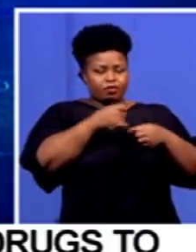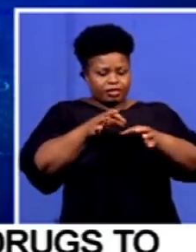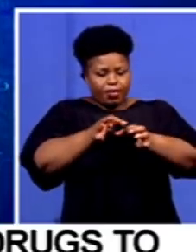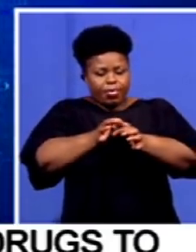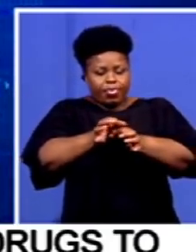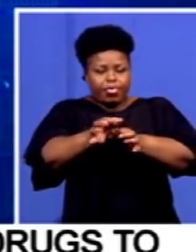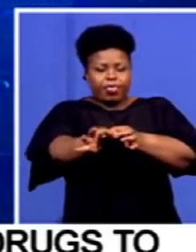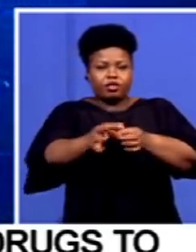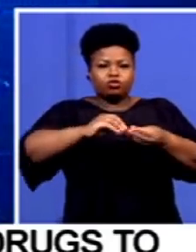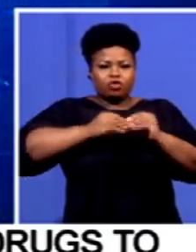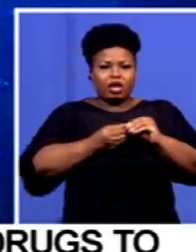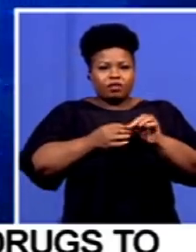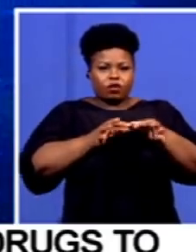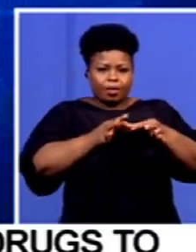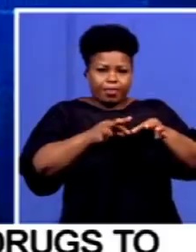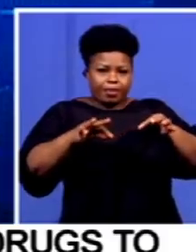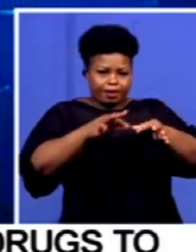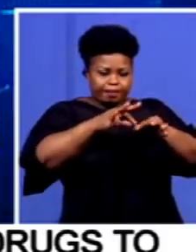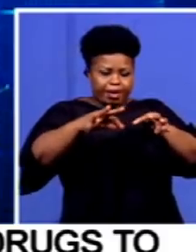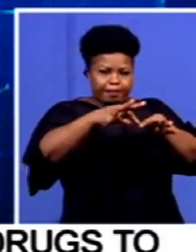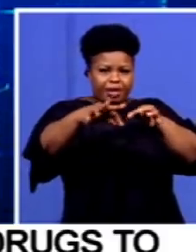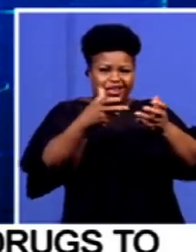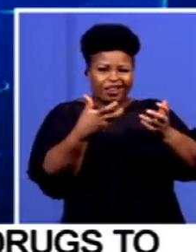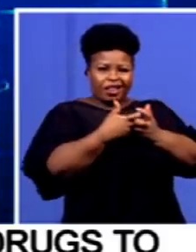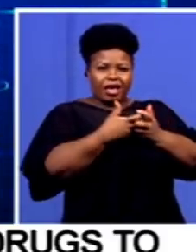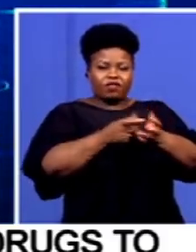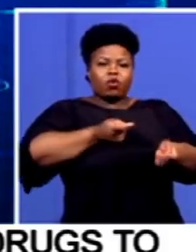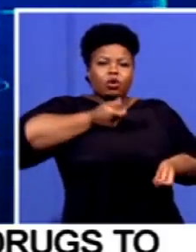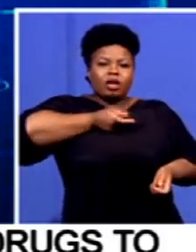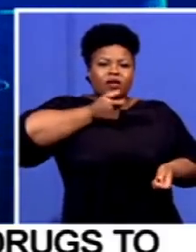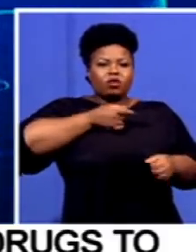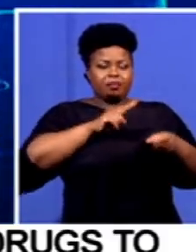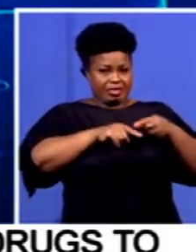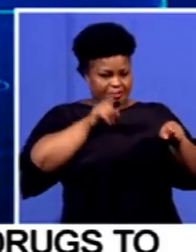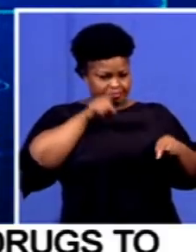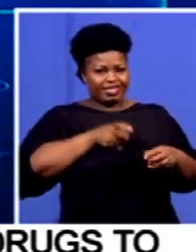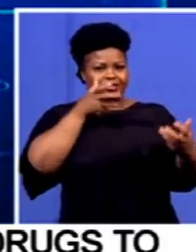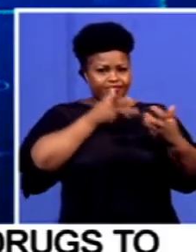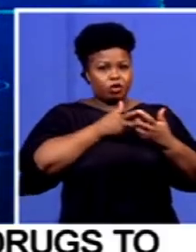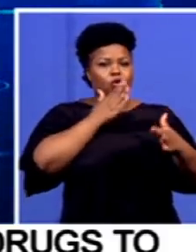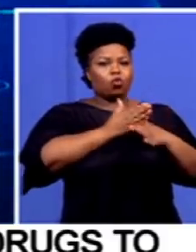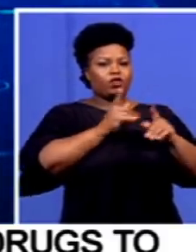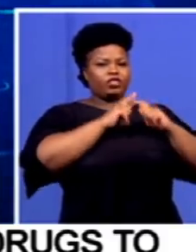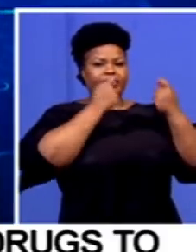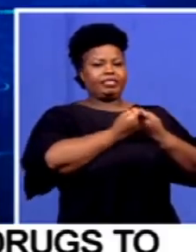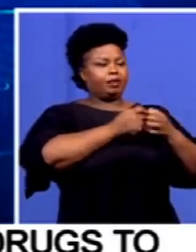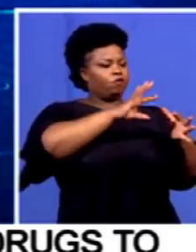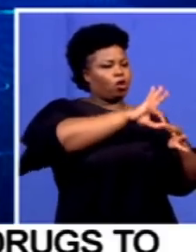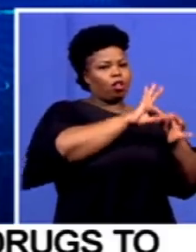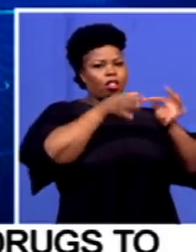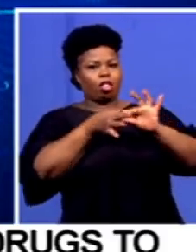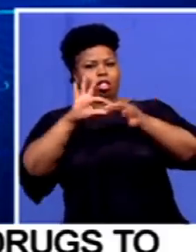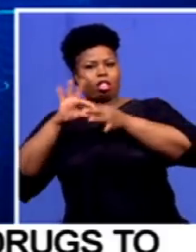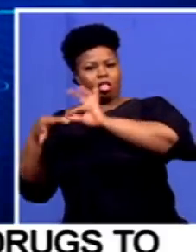to line that particular drug with. And it has to be the work of a syndicate. It can't be just